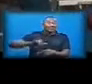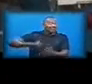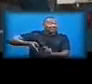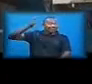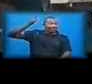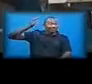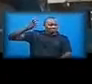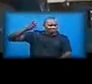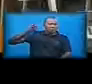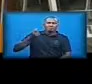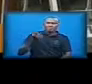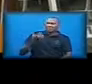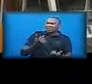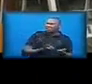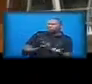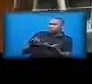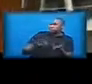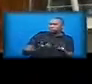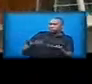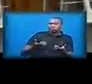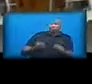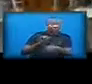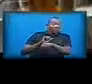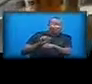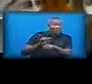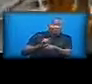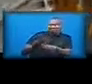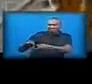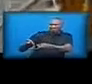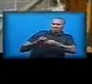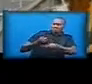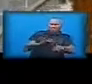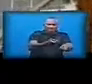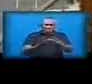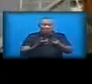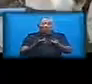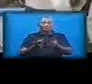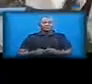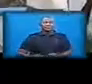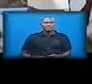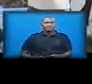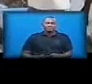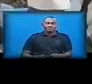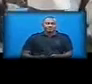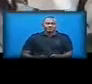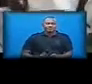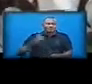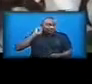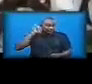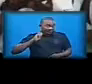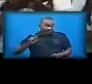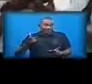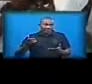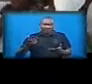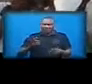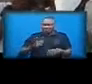rig in addition to equipment and also control rig movement and towing at the Jubilee Fields. The secretary